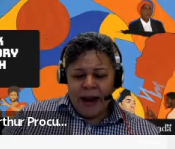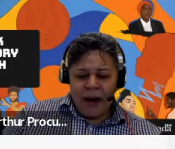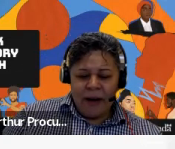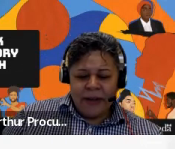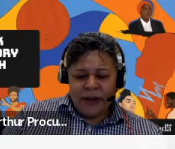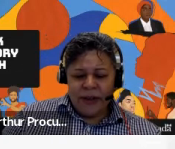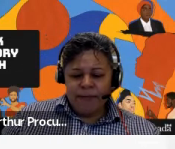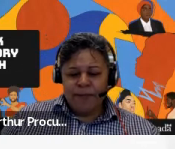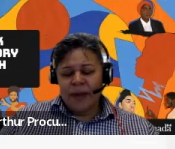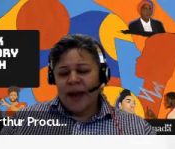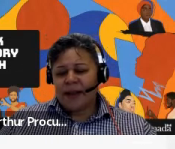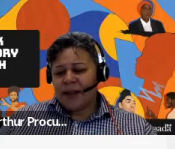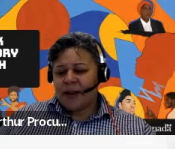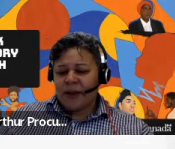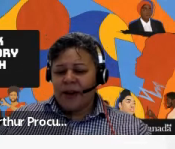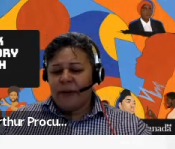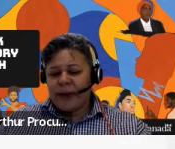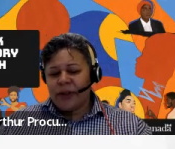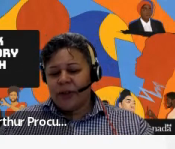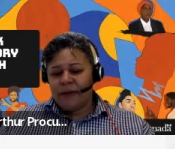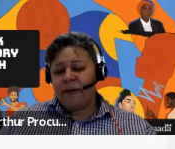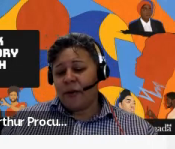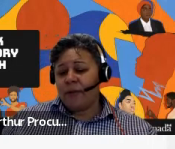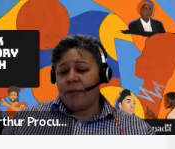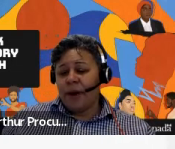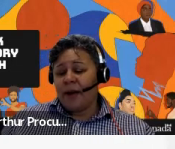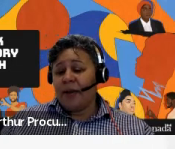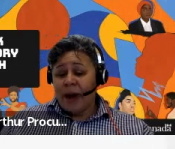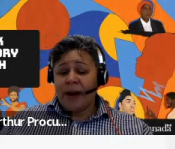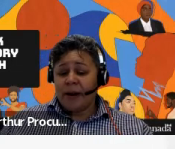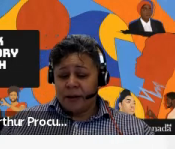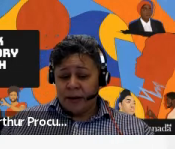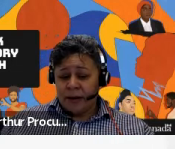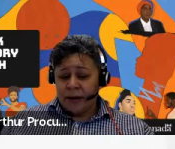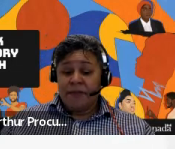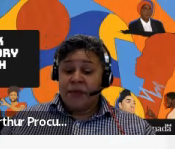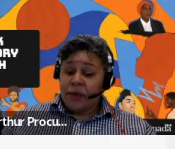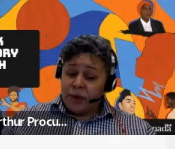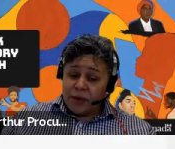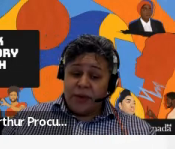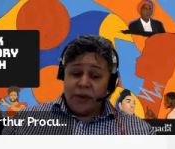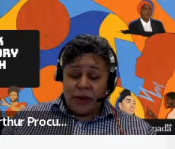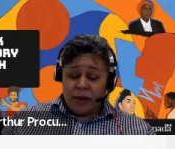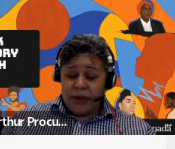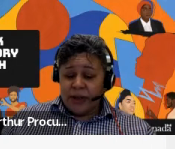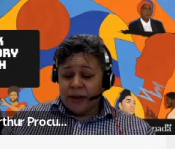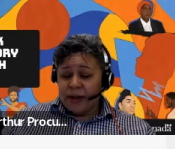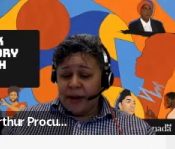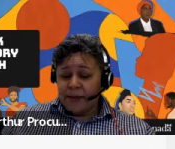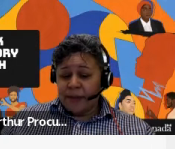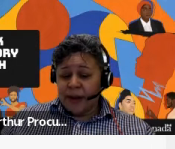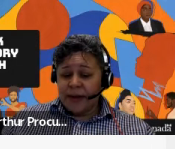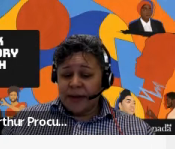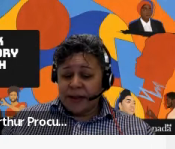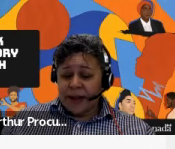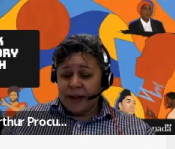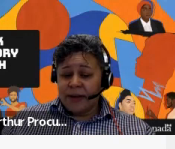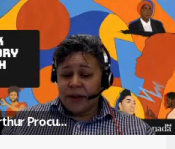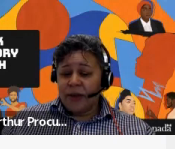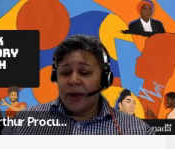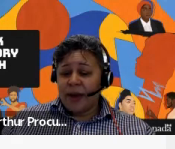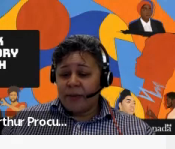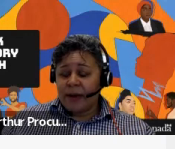supply officer. That's another government term for the buyer. So you could reach out to them and